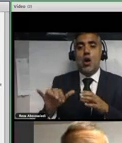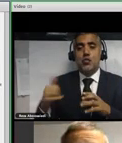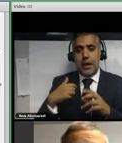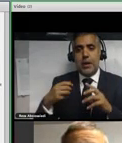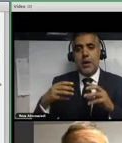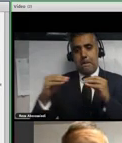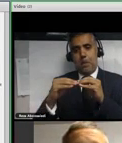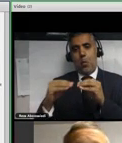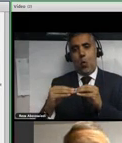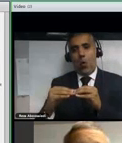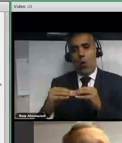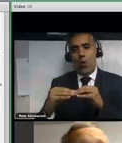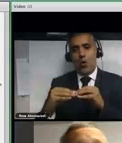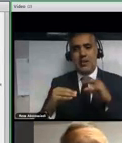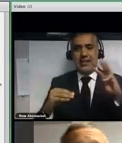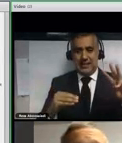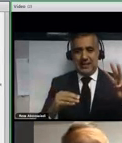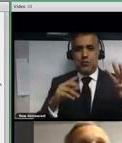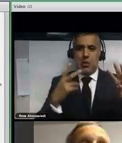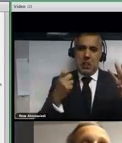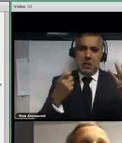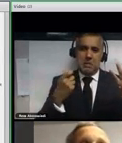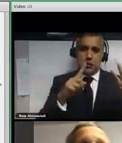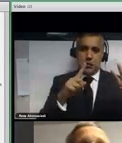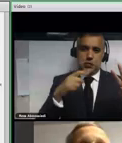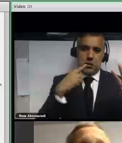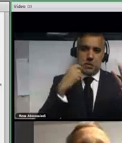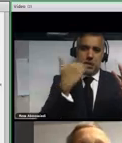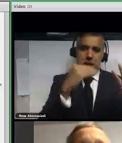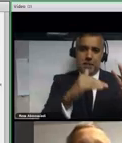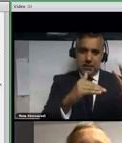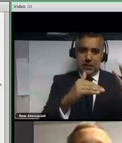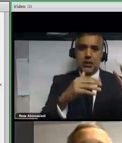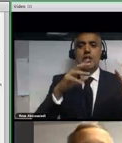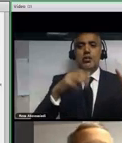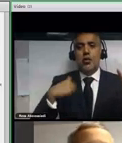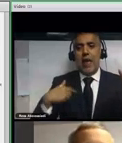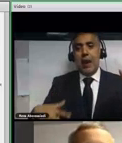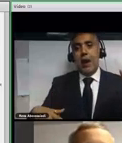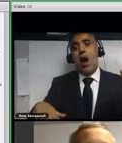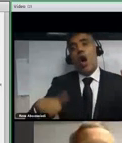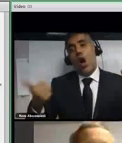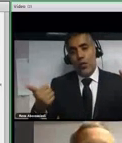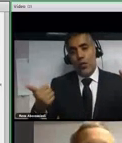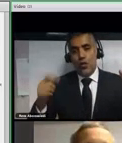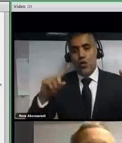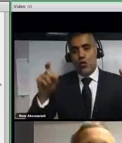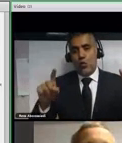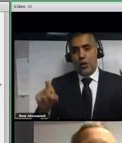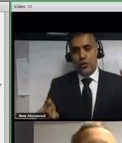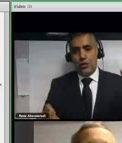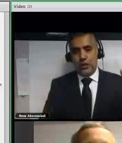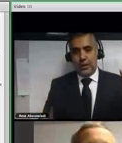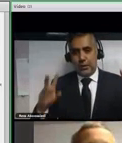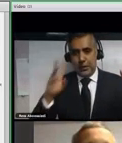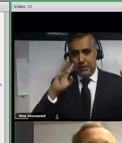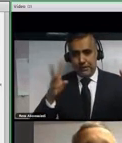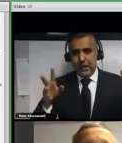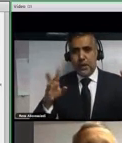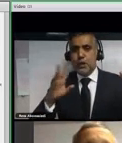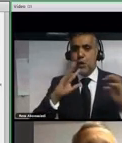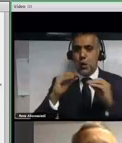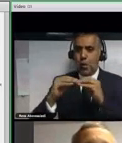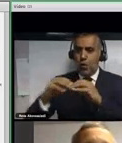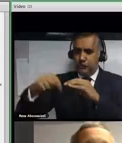of questions, because 6 questions is somewhat limited. So the extended set has more questions that get into these issues a